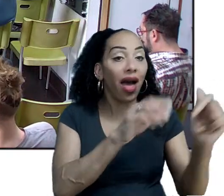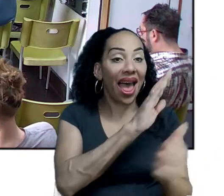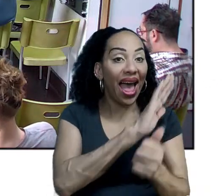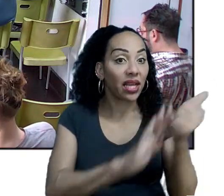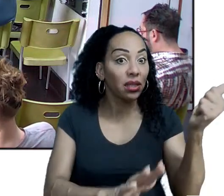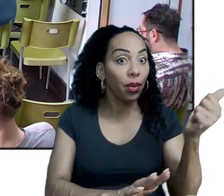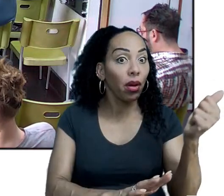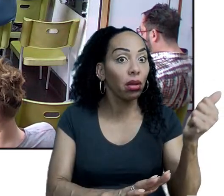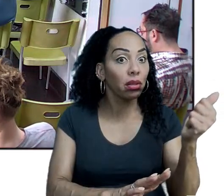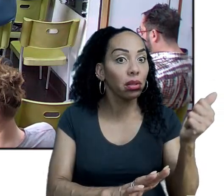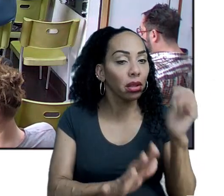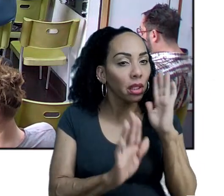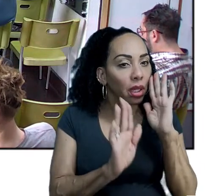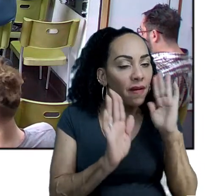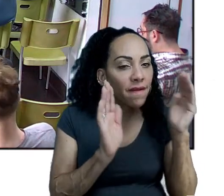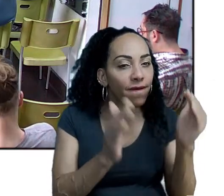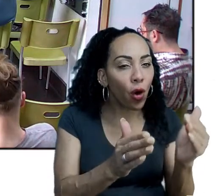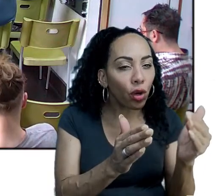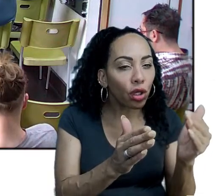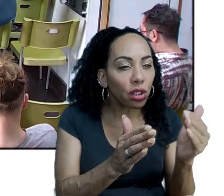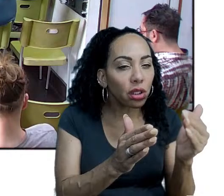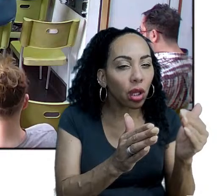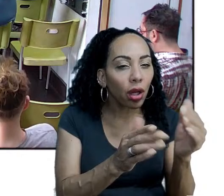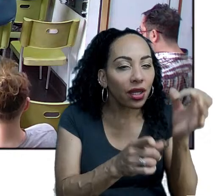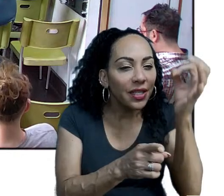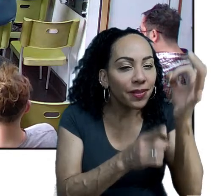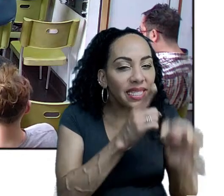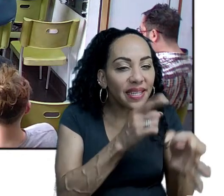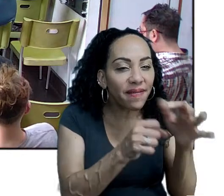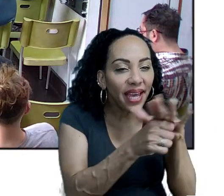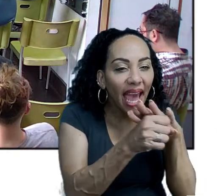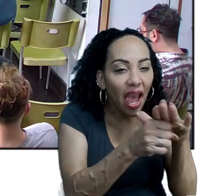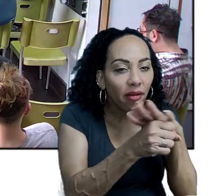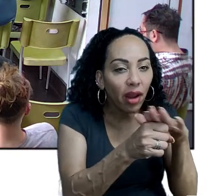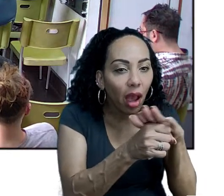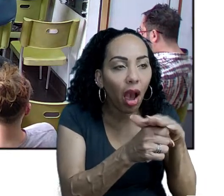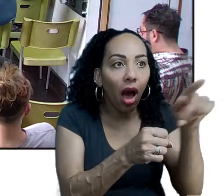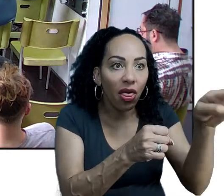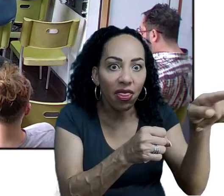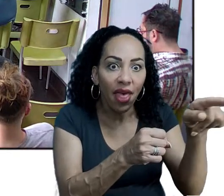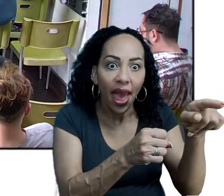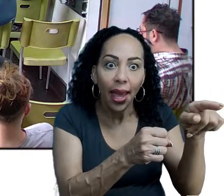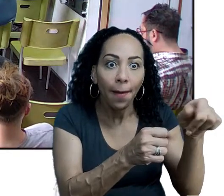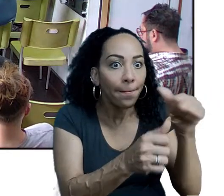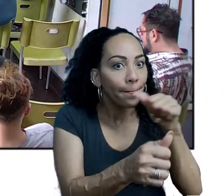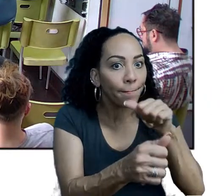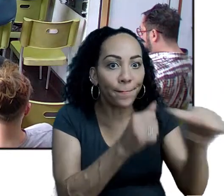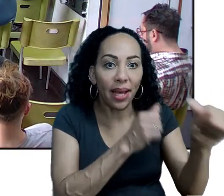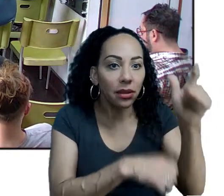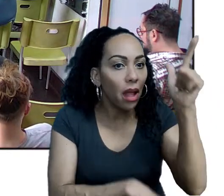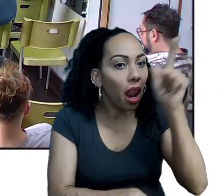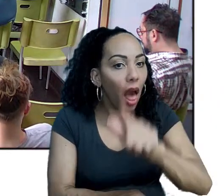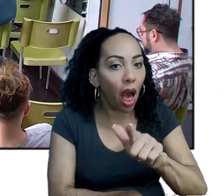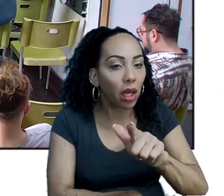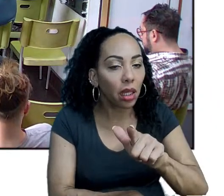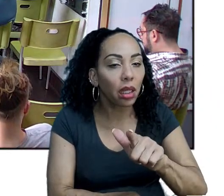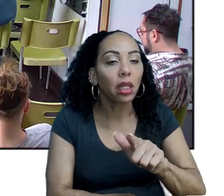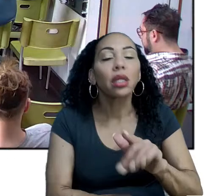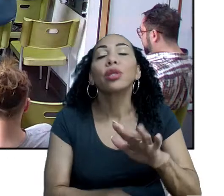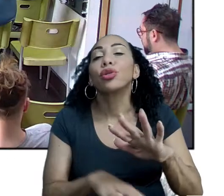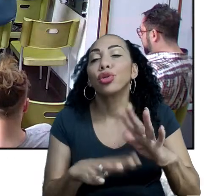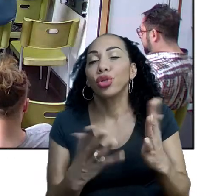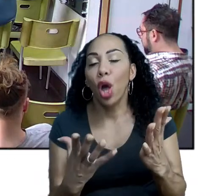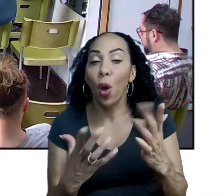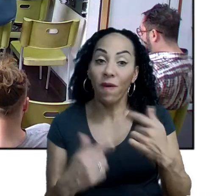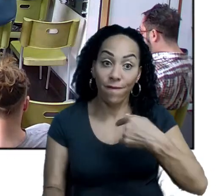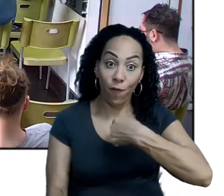certain thing and spending a focused amount of time producing something. So for us, it was just a journey, a personal journey. For me, it was a